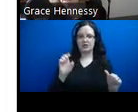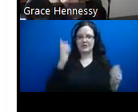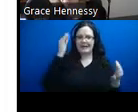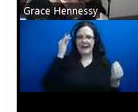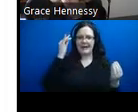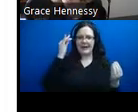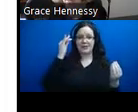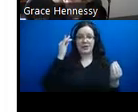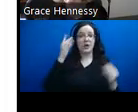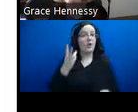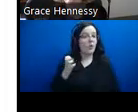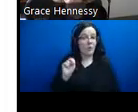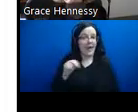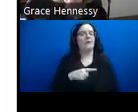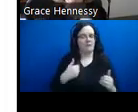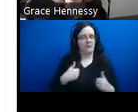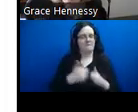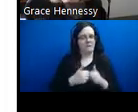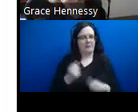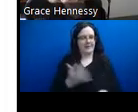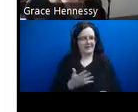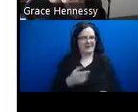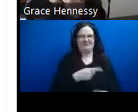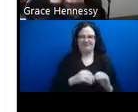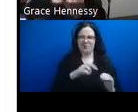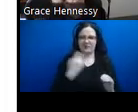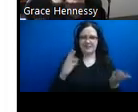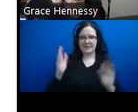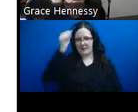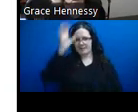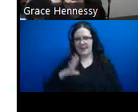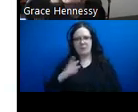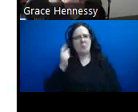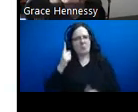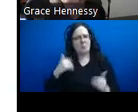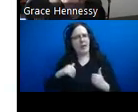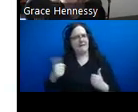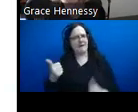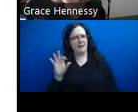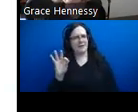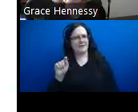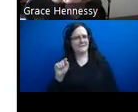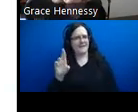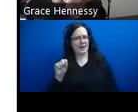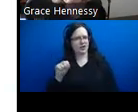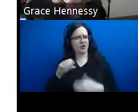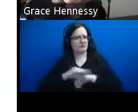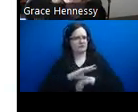problem gambling over men. And again, there are other factors involved. I'm going to come back to those in a couple of